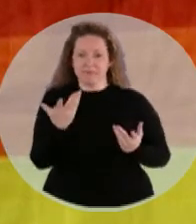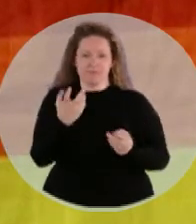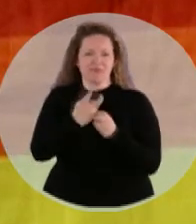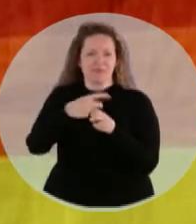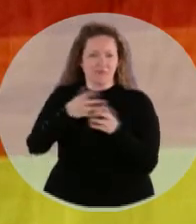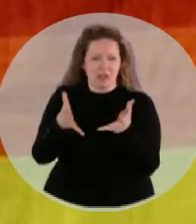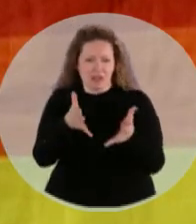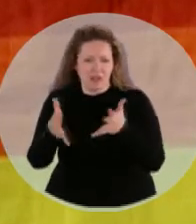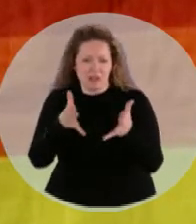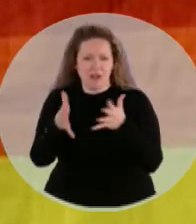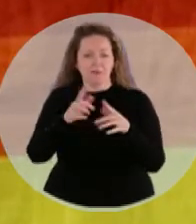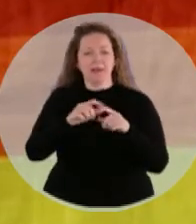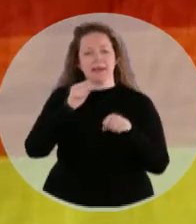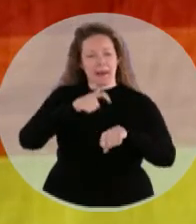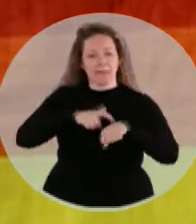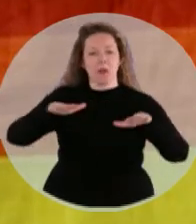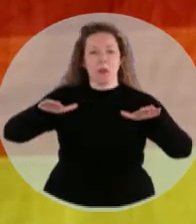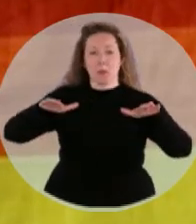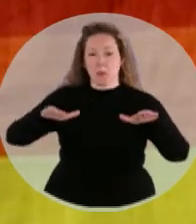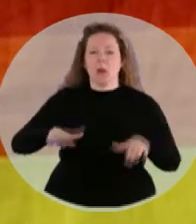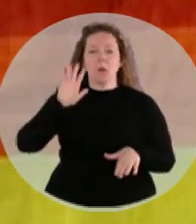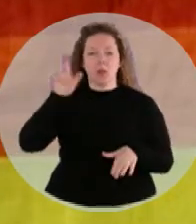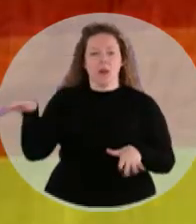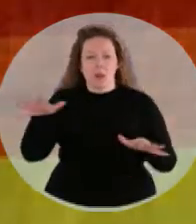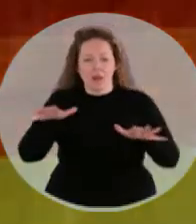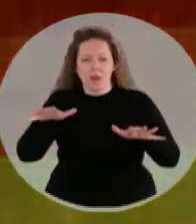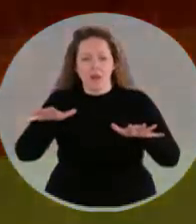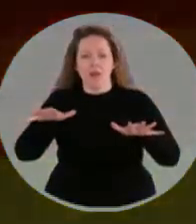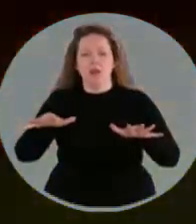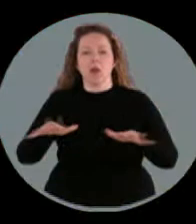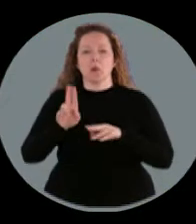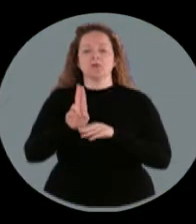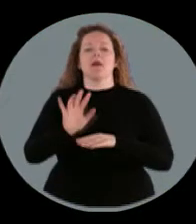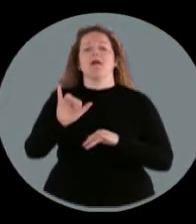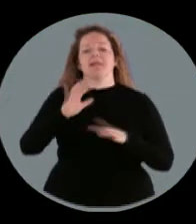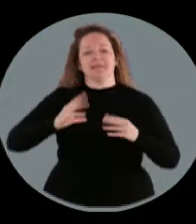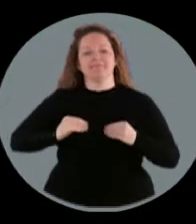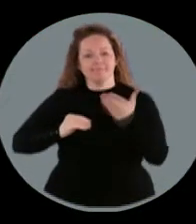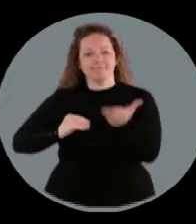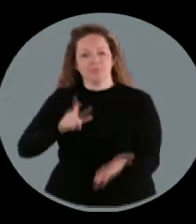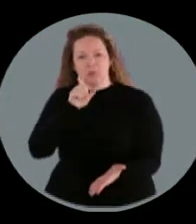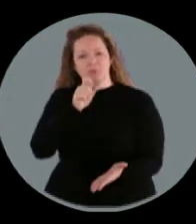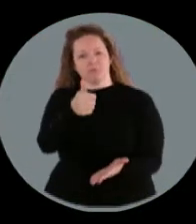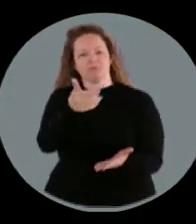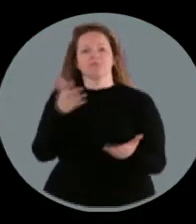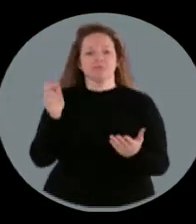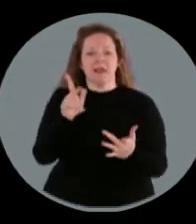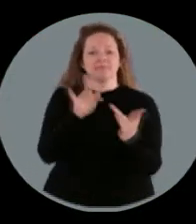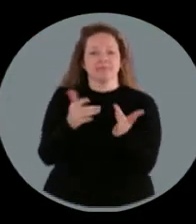qui ont un petit peu de difficulté avec ça. Mais après ça, ça se calme, ils reviennent.